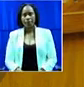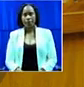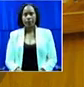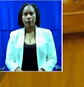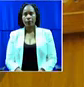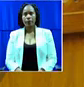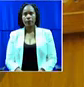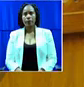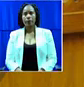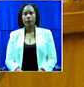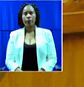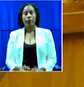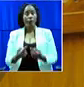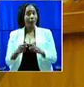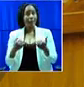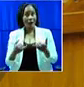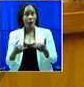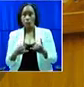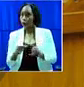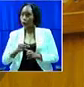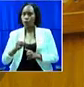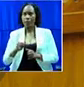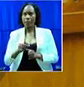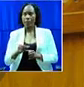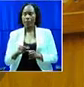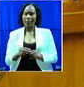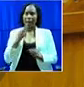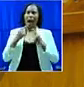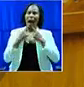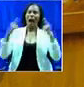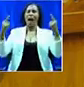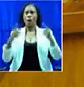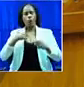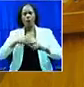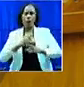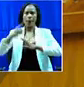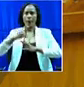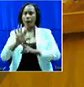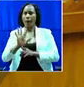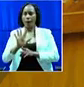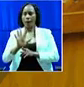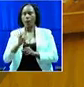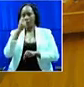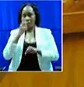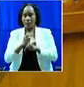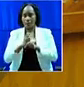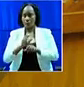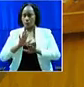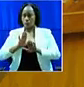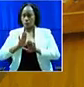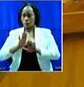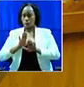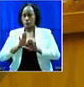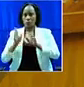too soon to declare a victory over this virus. The World Health Organization warns that